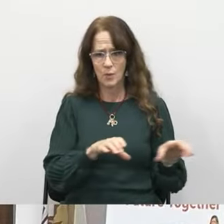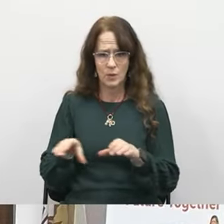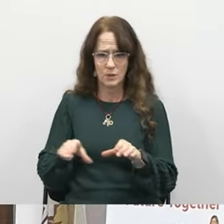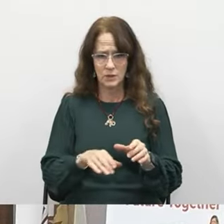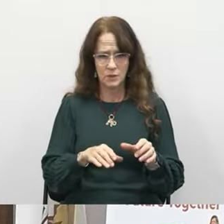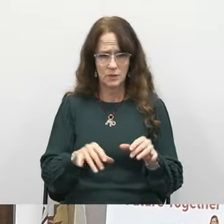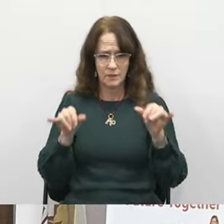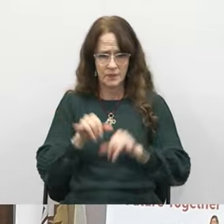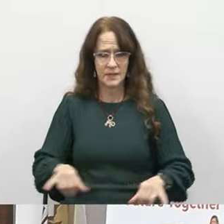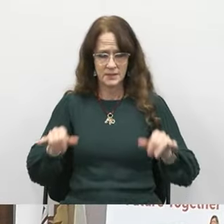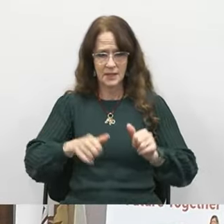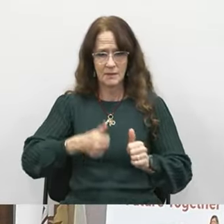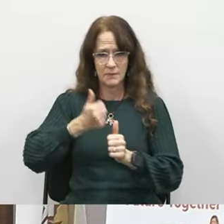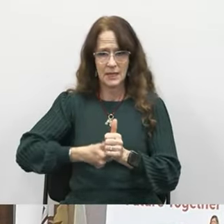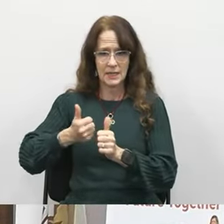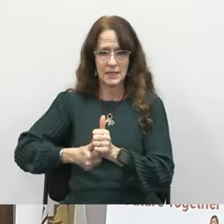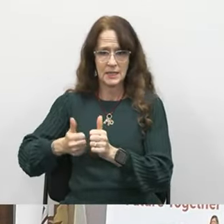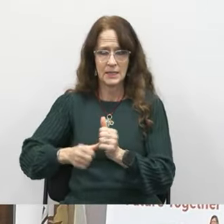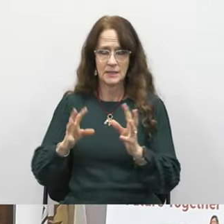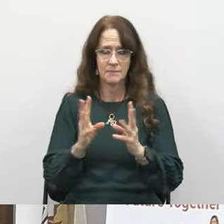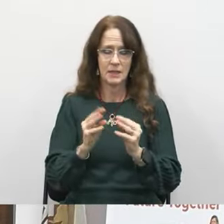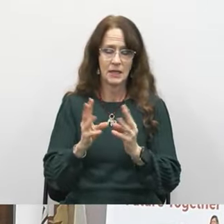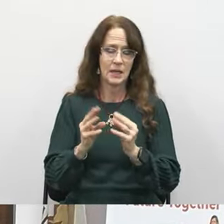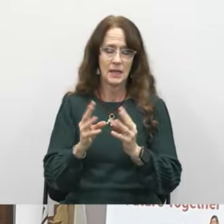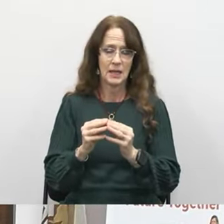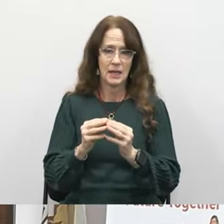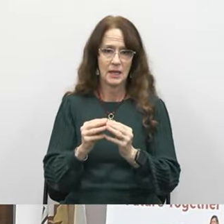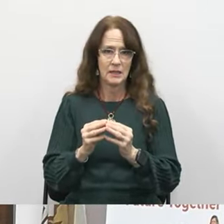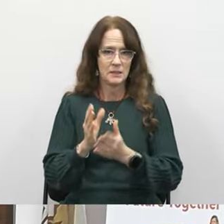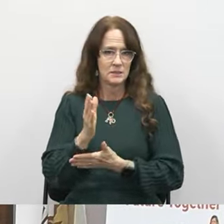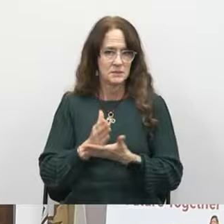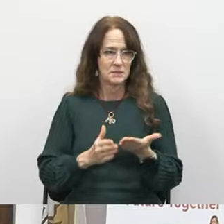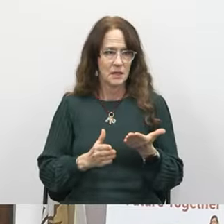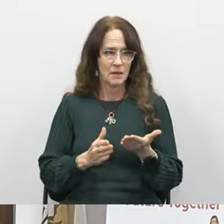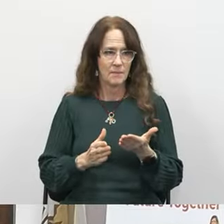the meetings, so that there's some